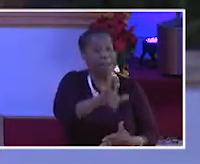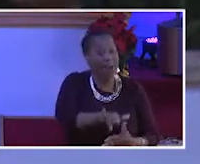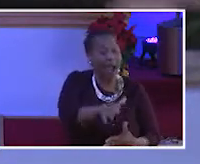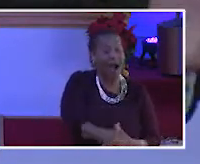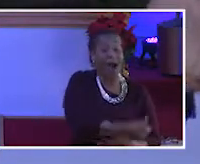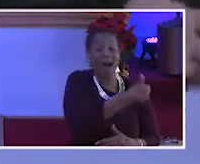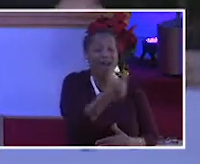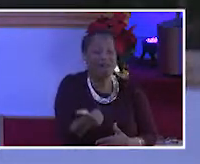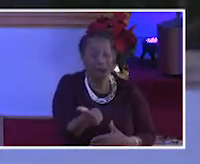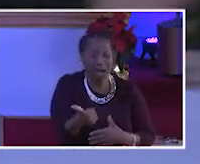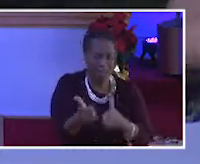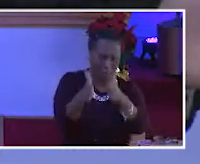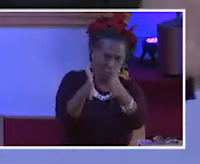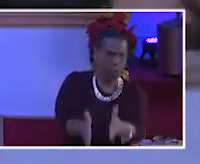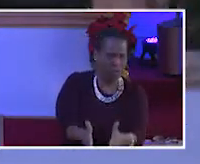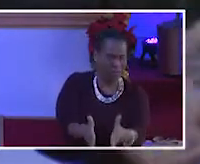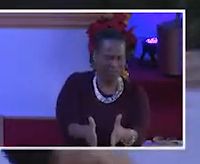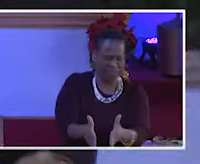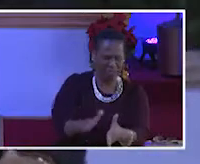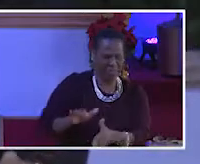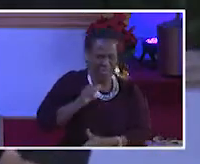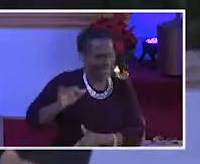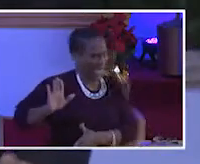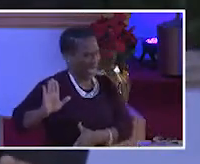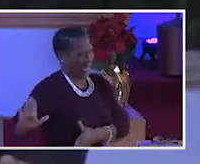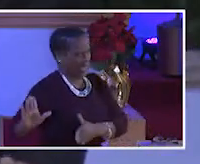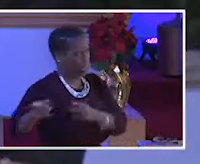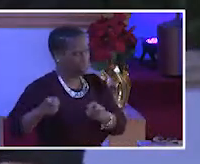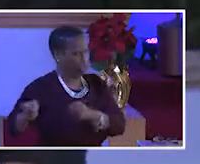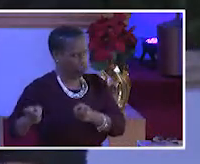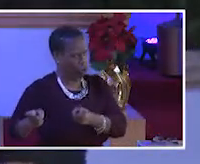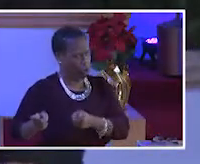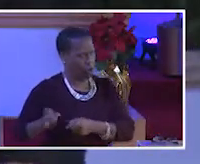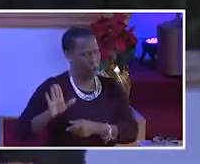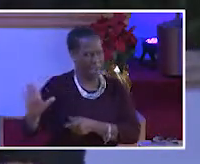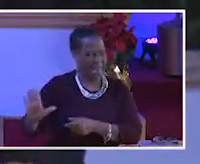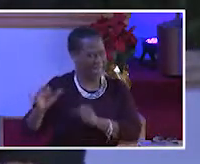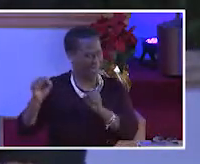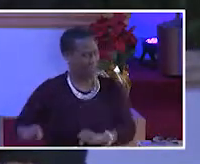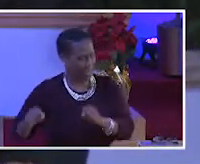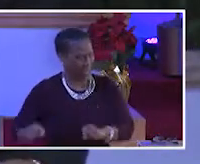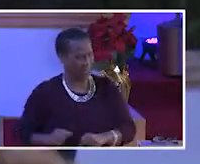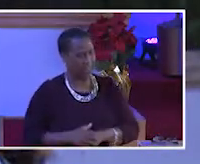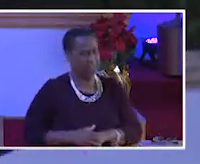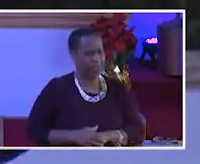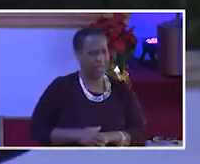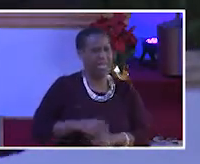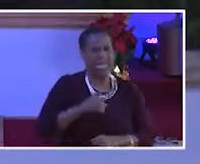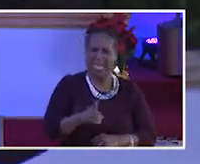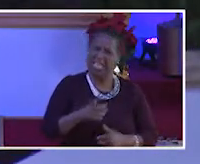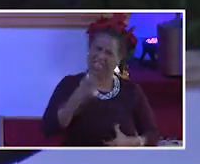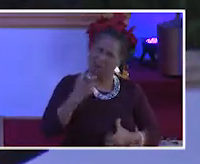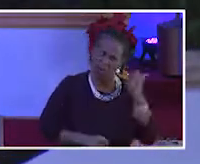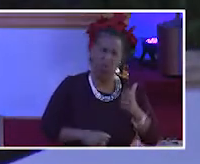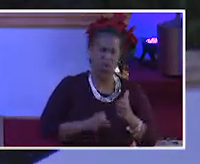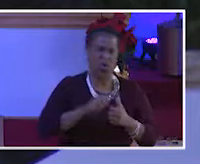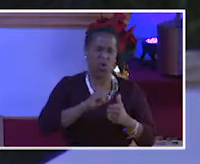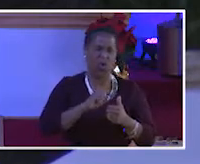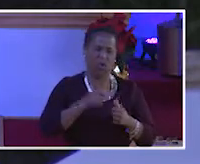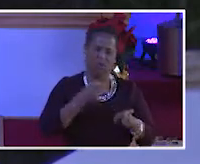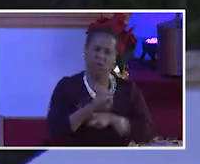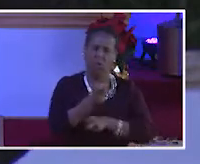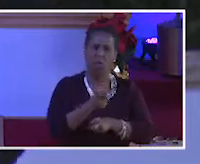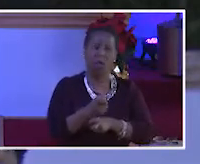another entity beyond his control and his capacity. It's a cruel joke of